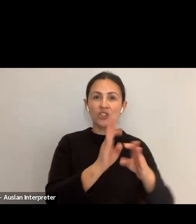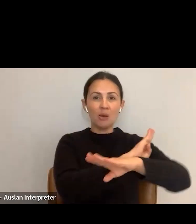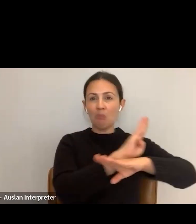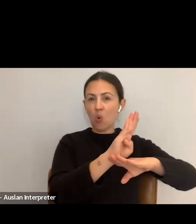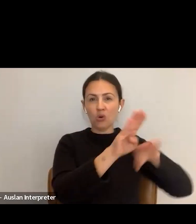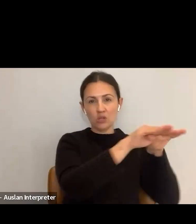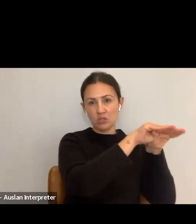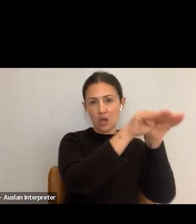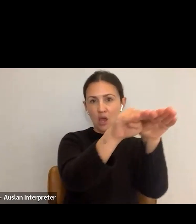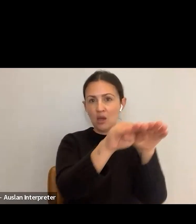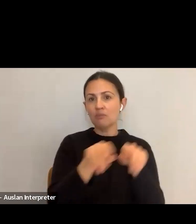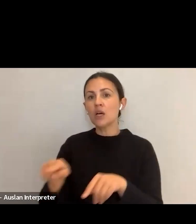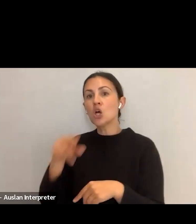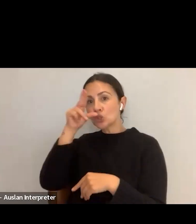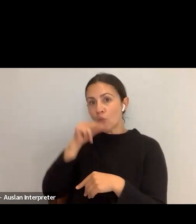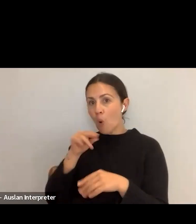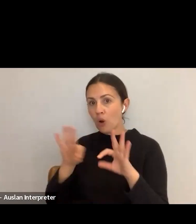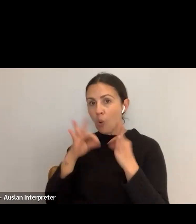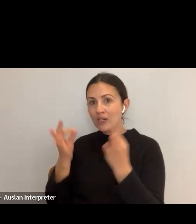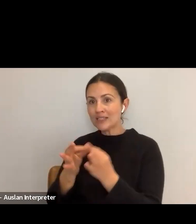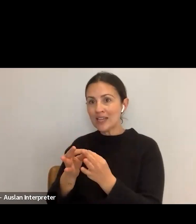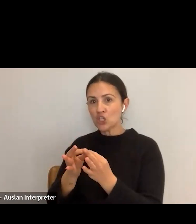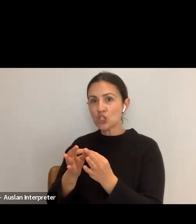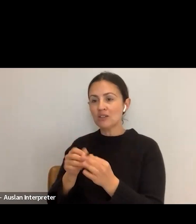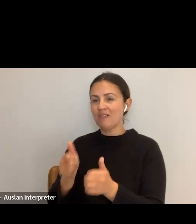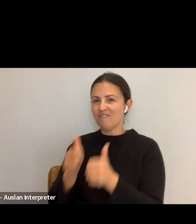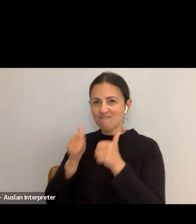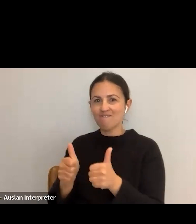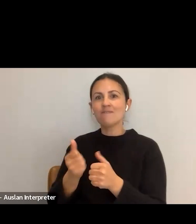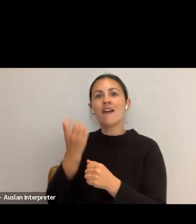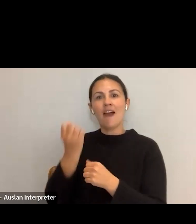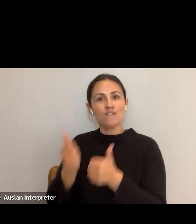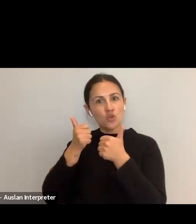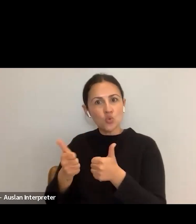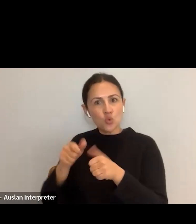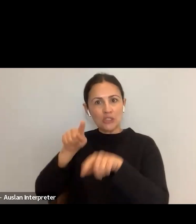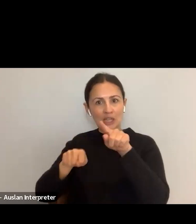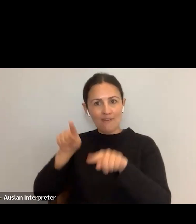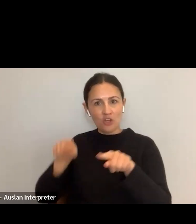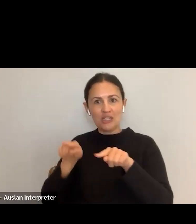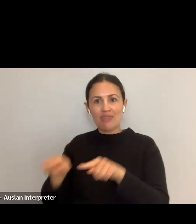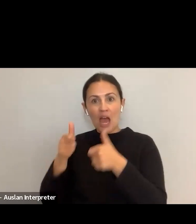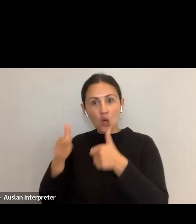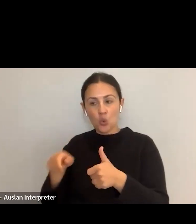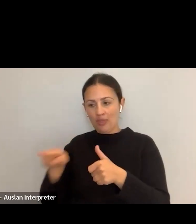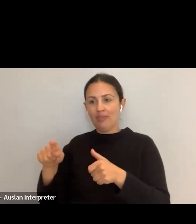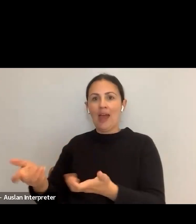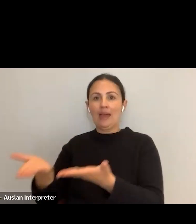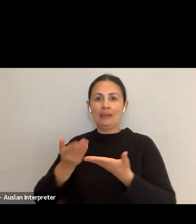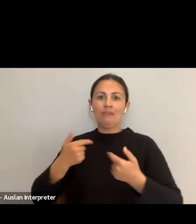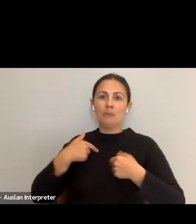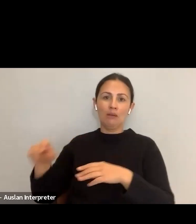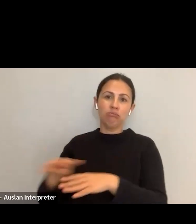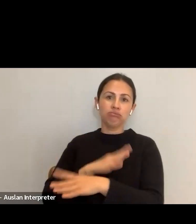to get my my arts fix, so to speak, from practitioners and creatives who have to work outside the mainstream